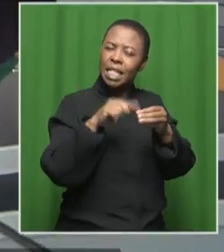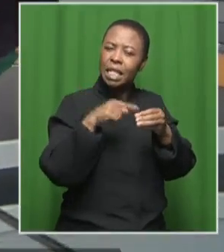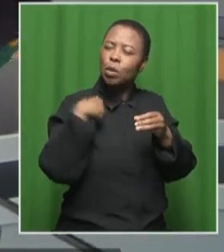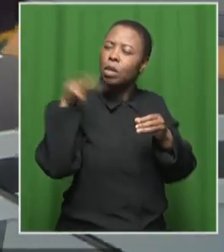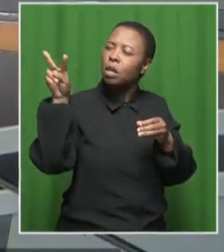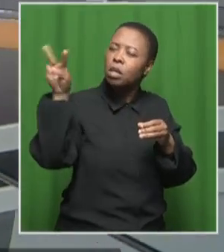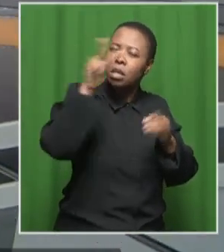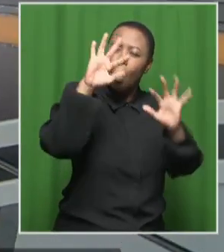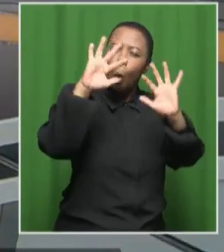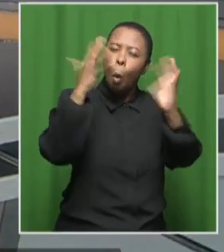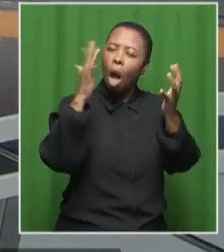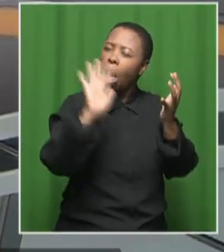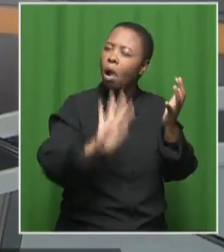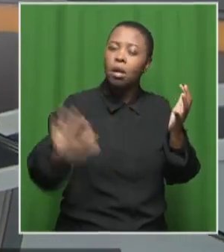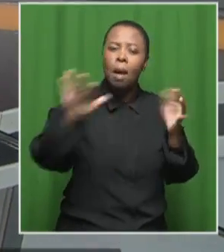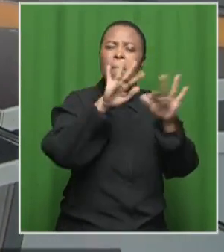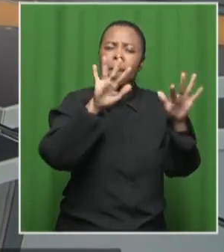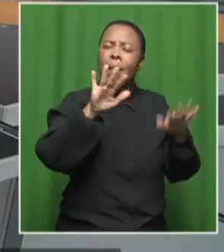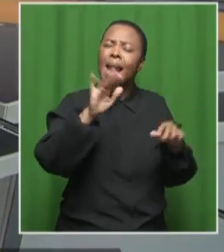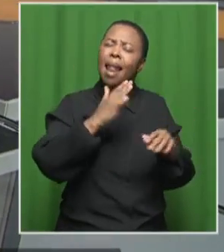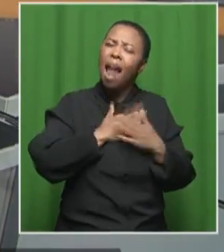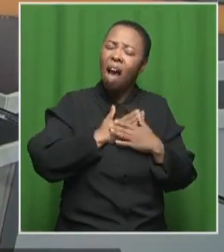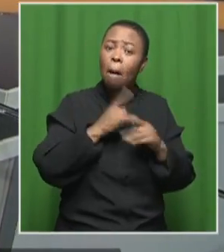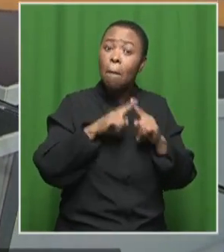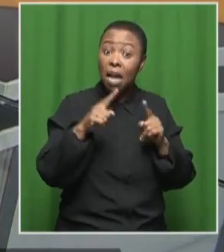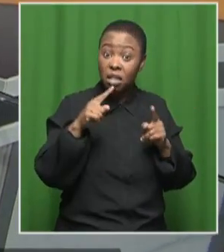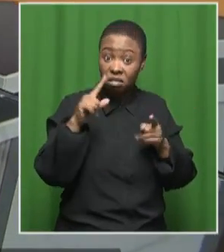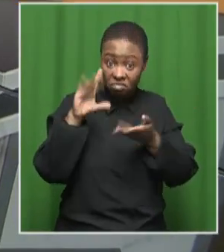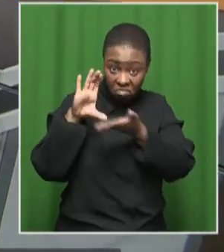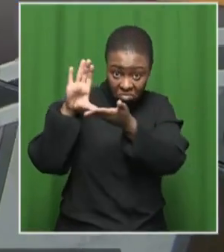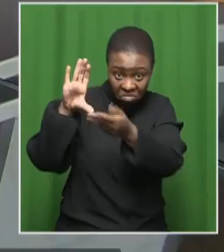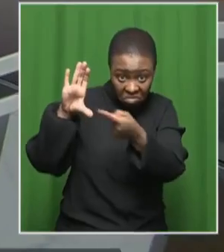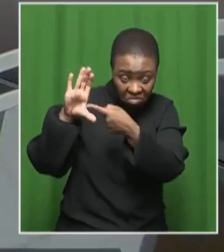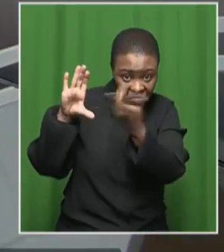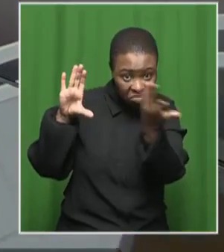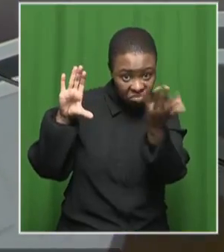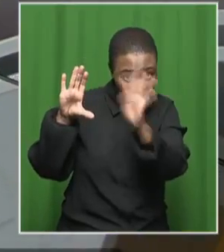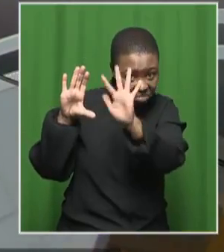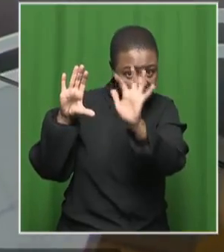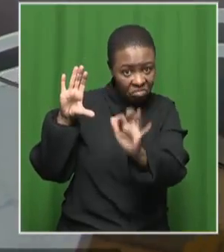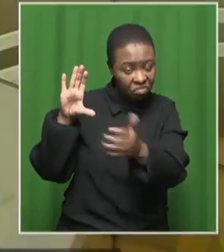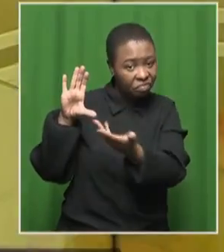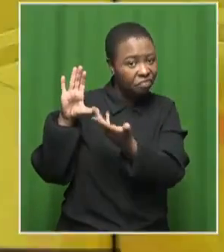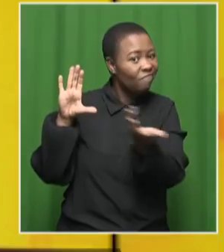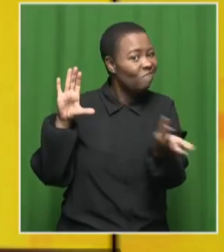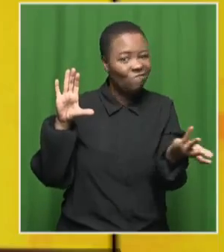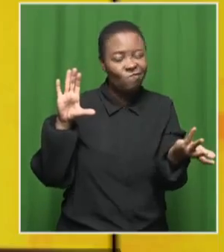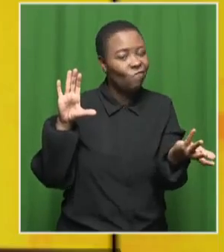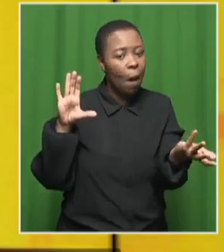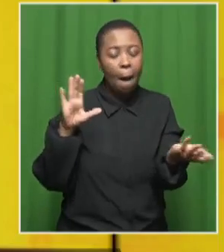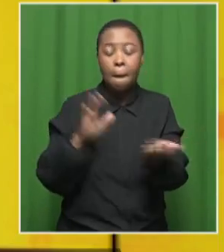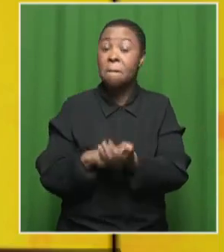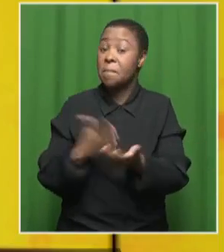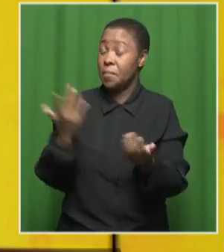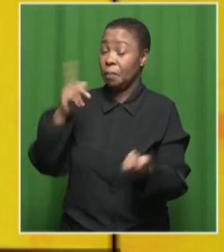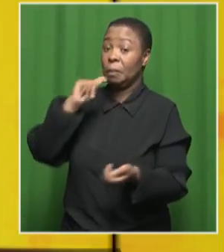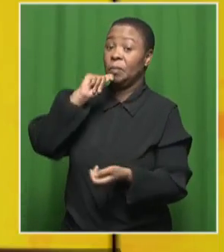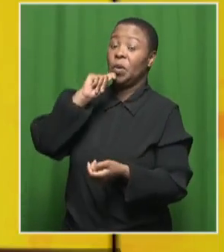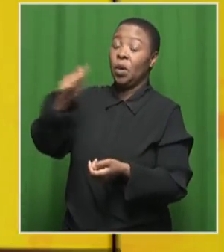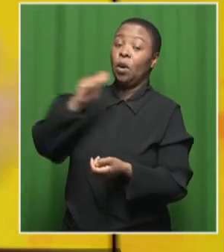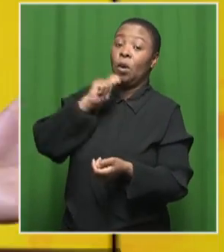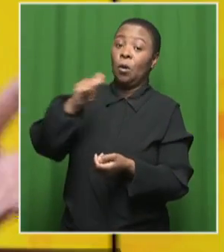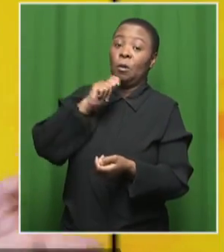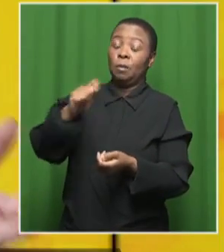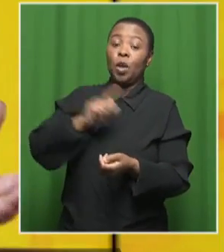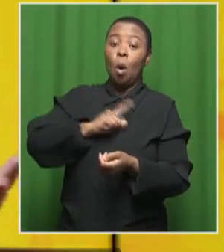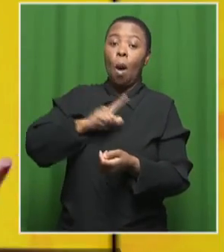world. We see it and people love it, and yet we don't invest in it. And it encompasses so much, just to be able, for